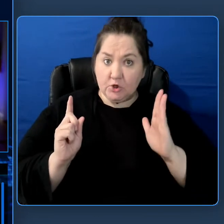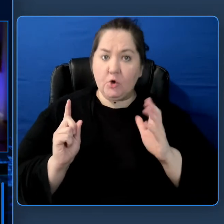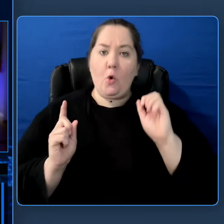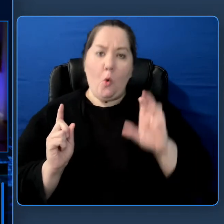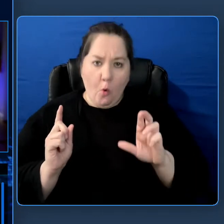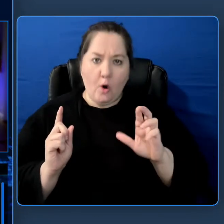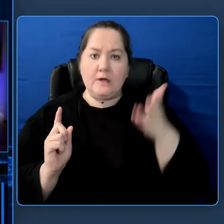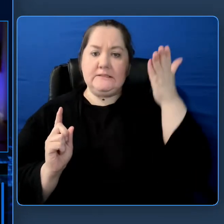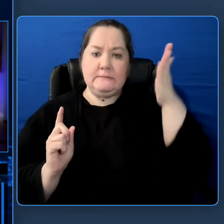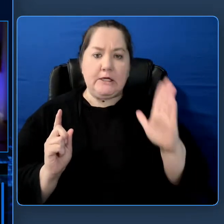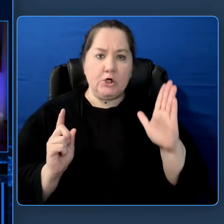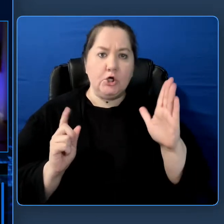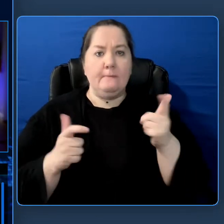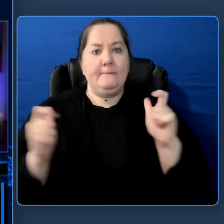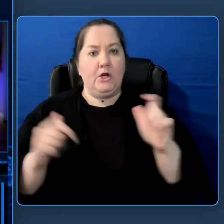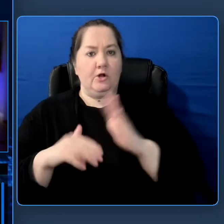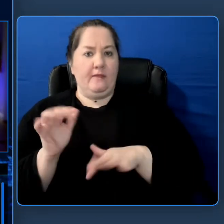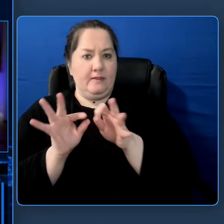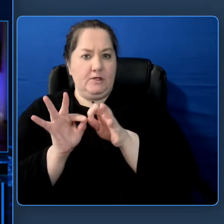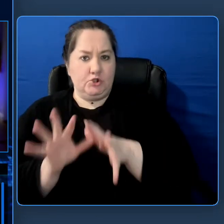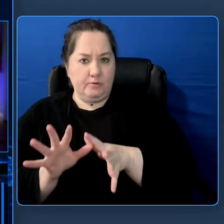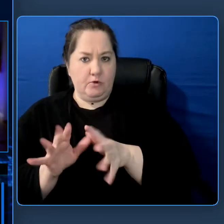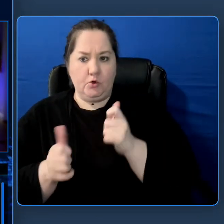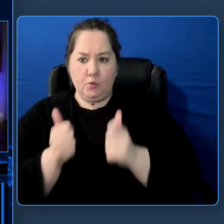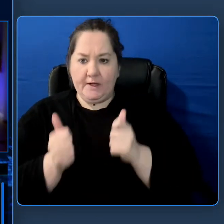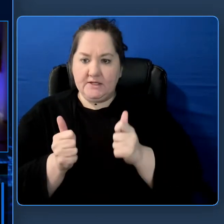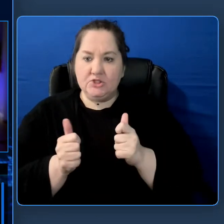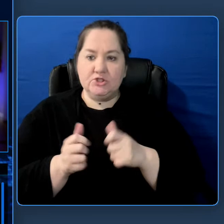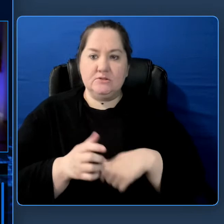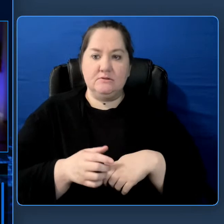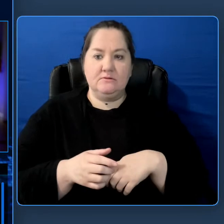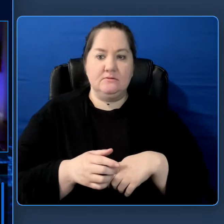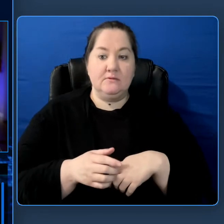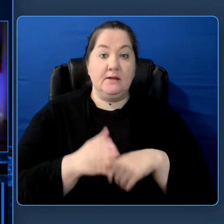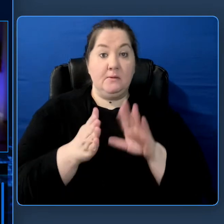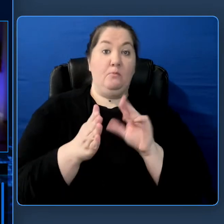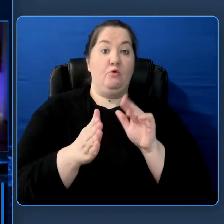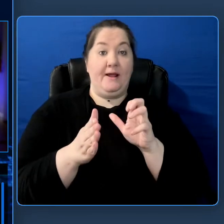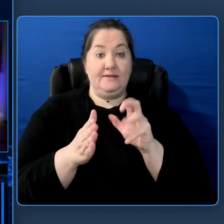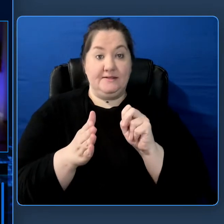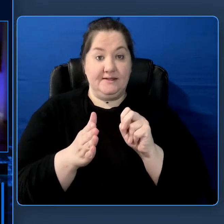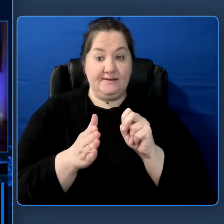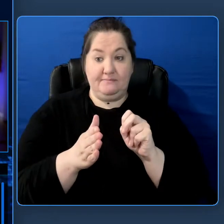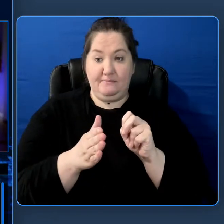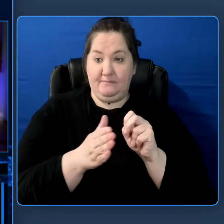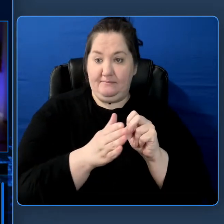than the signer? Go ahead, Brendan.